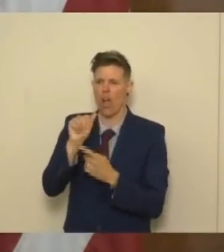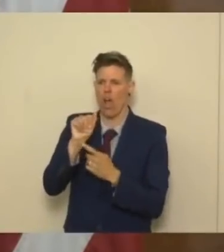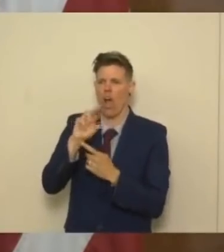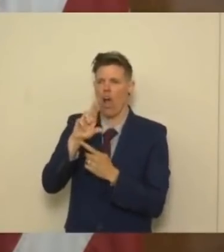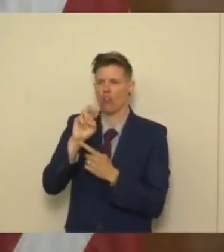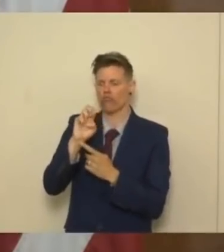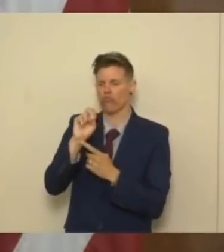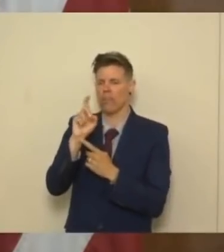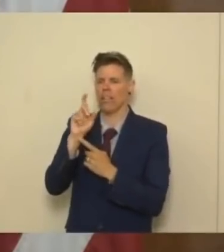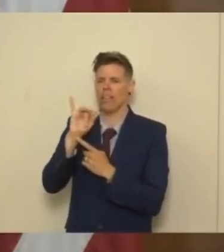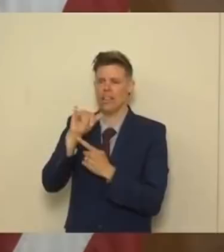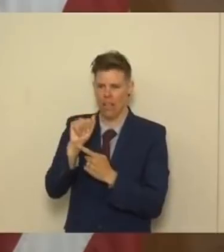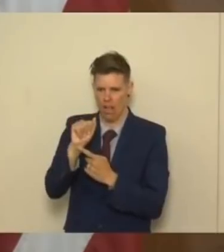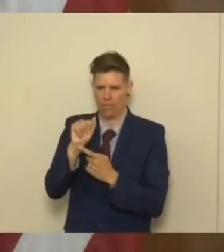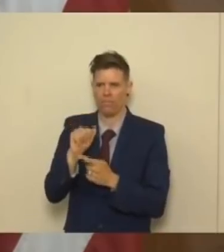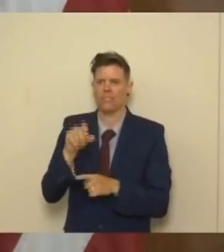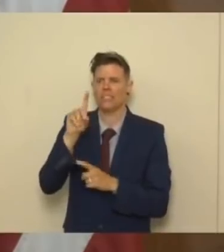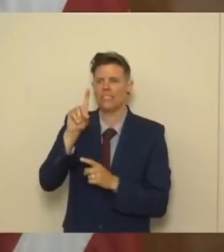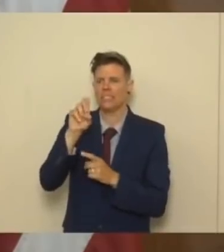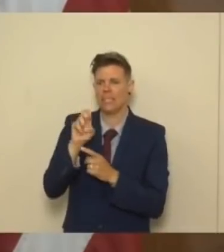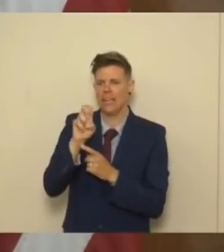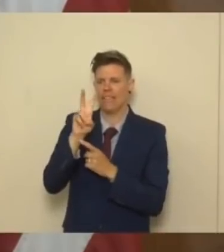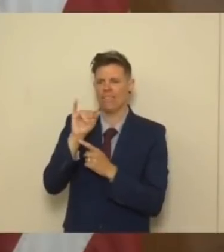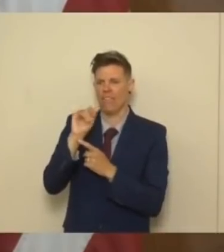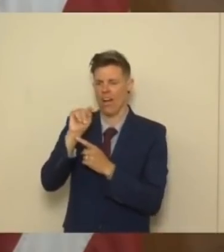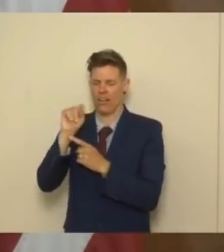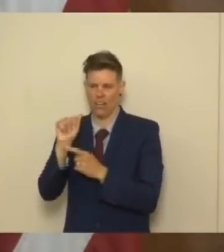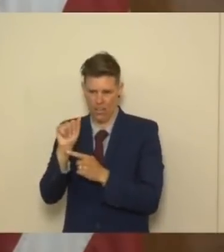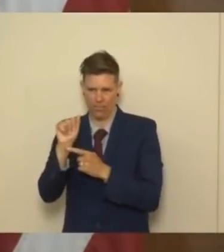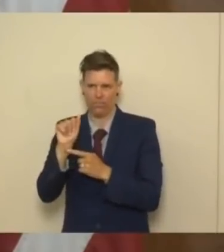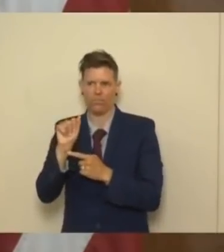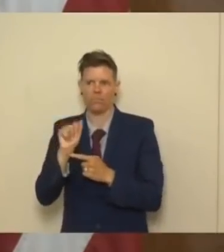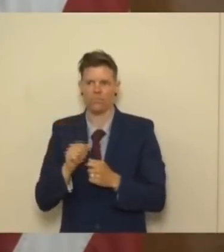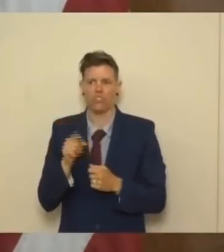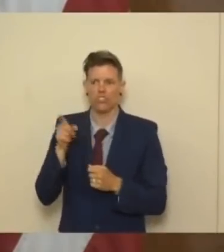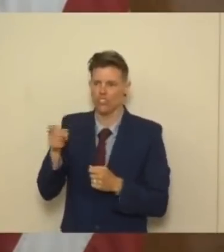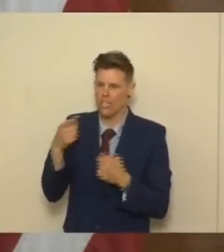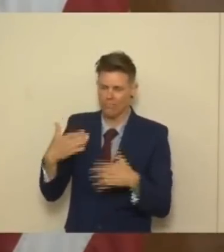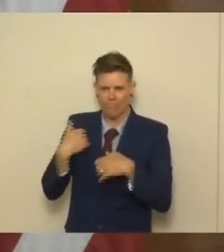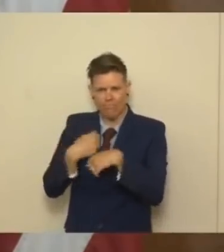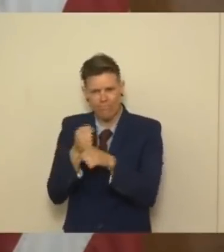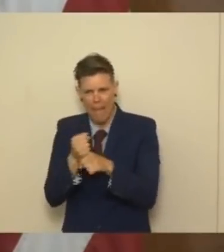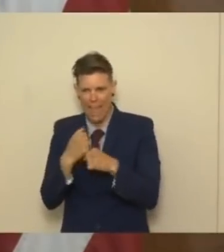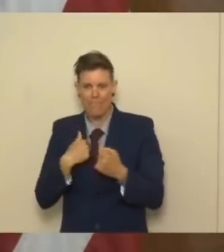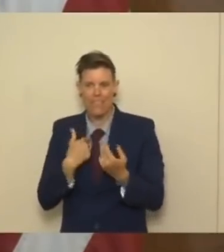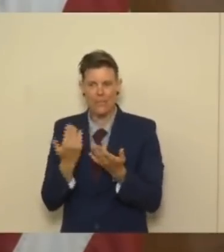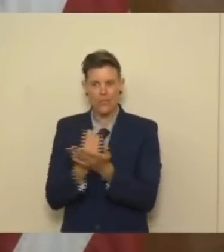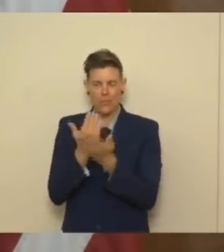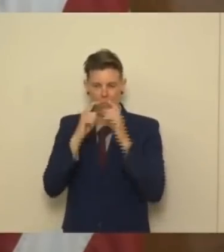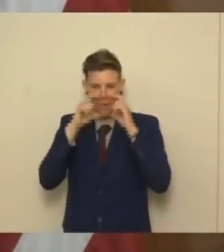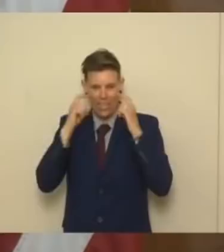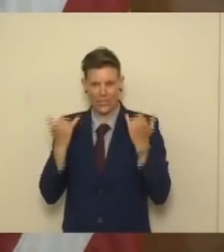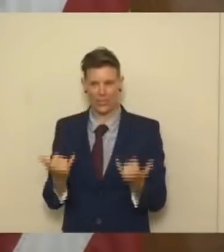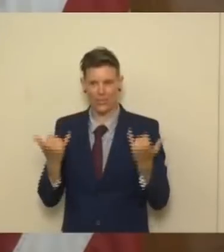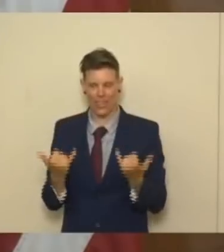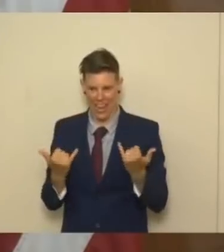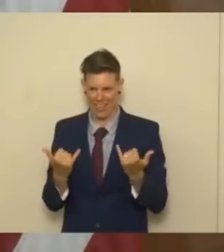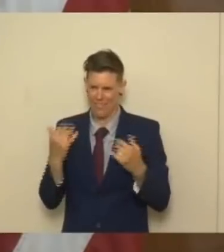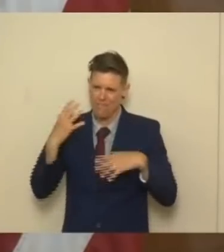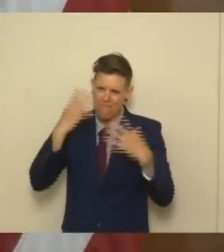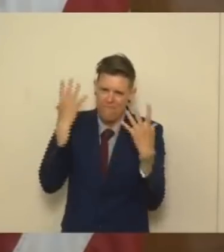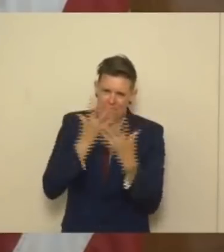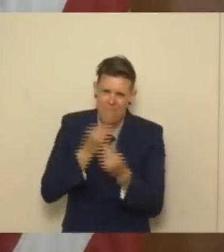She makes masks. I'm going to make sure that we get that information out to folks. It's beautiful, and I really